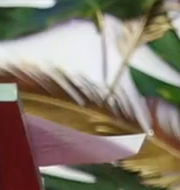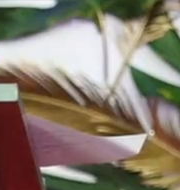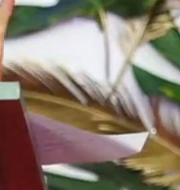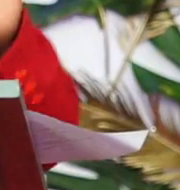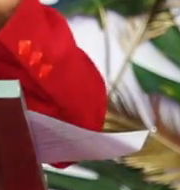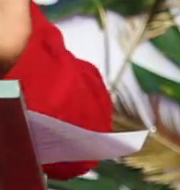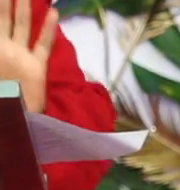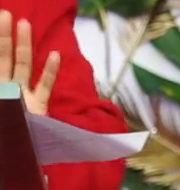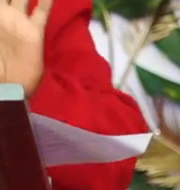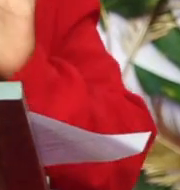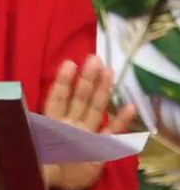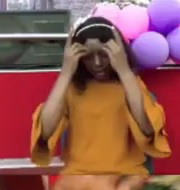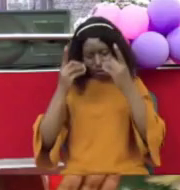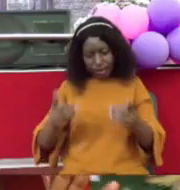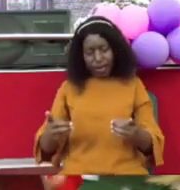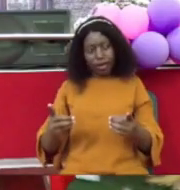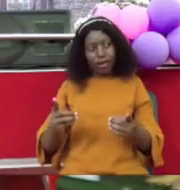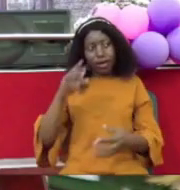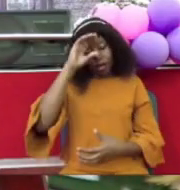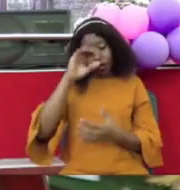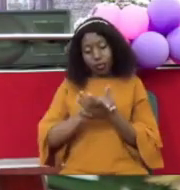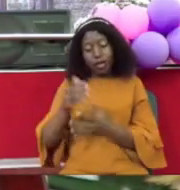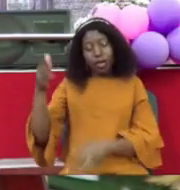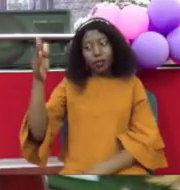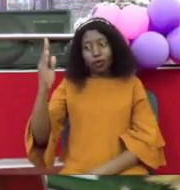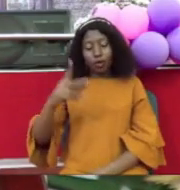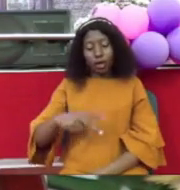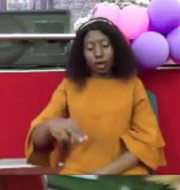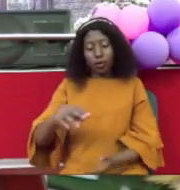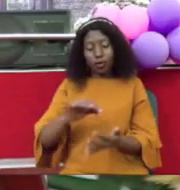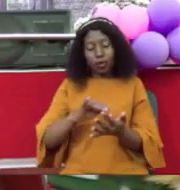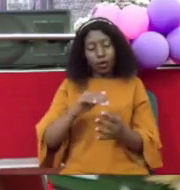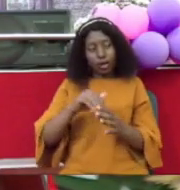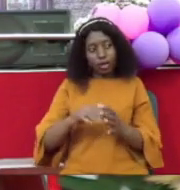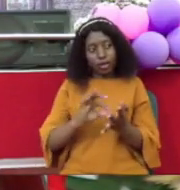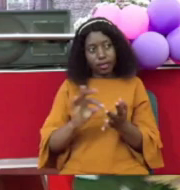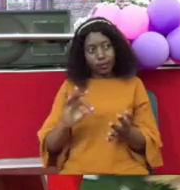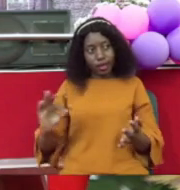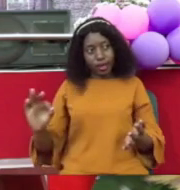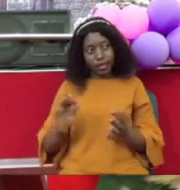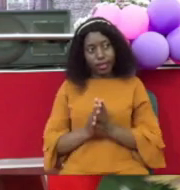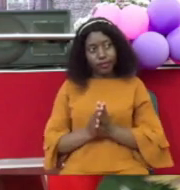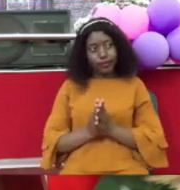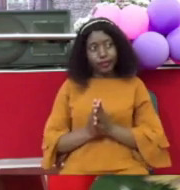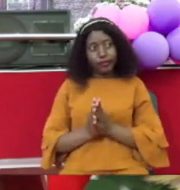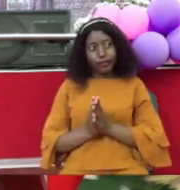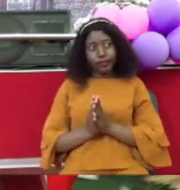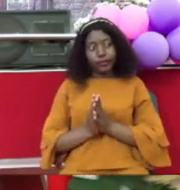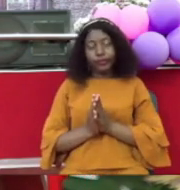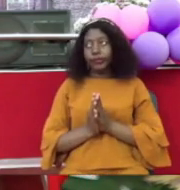Spirit. We have to choose to believe God. Yani maandiko inatuambia lazima tuamue kutembea kwa roho na tuamue kumuaminia